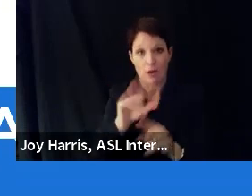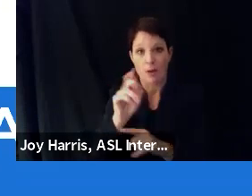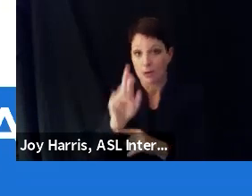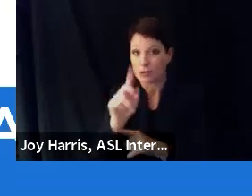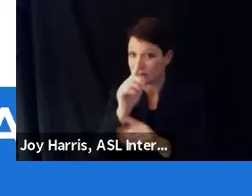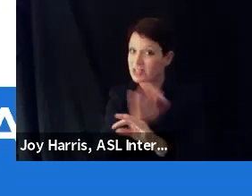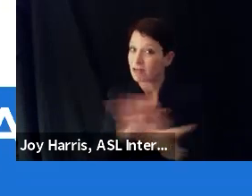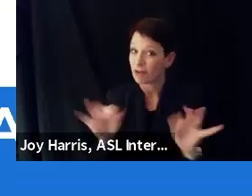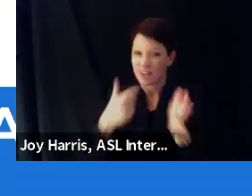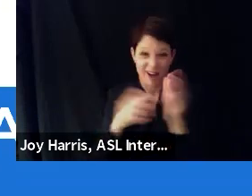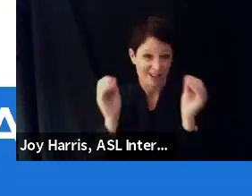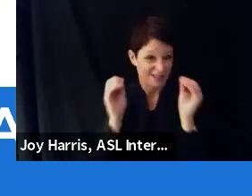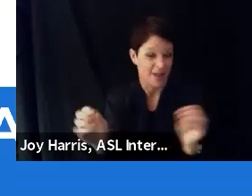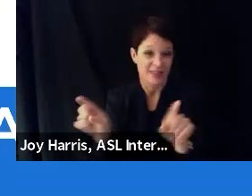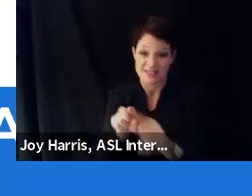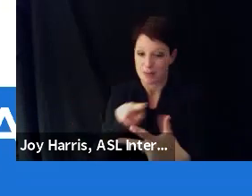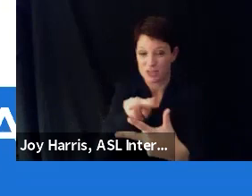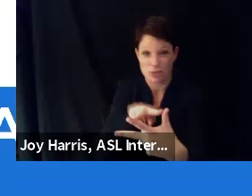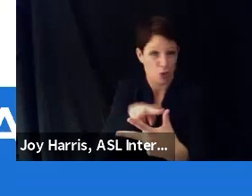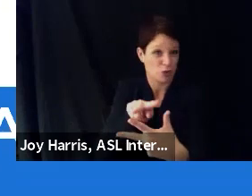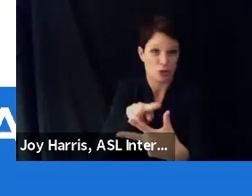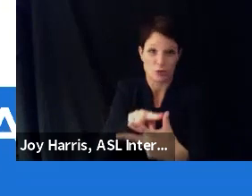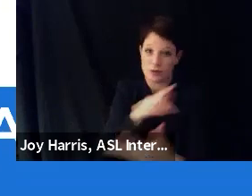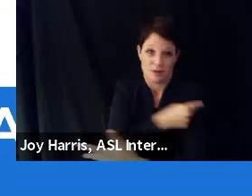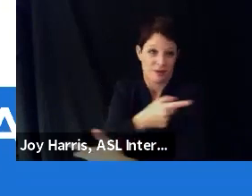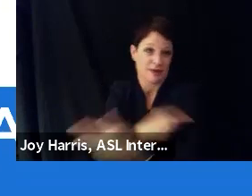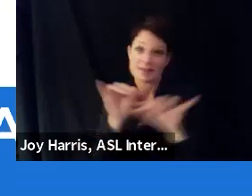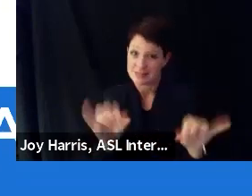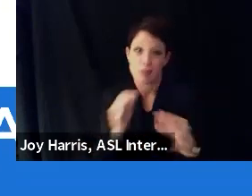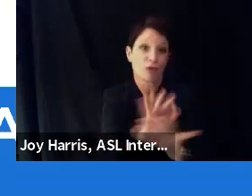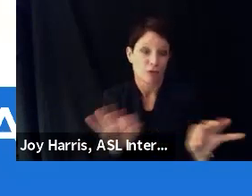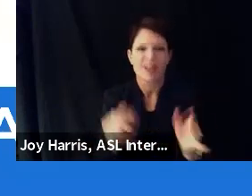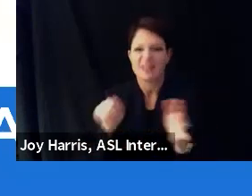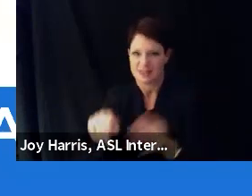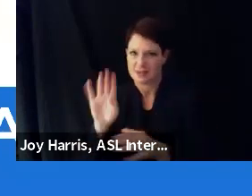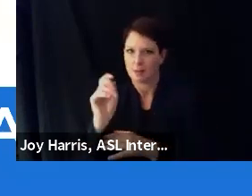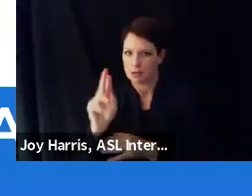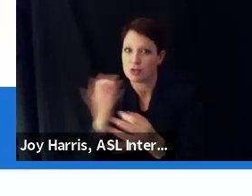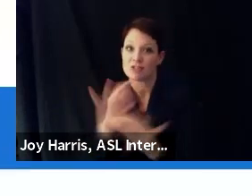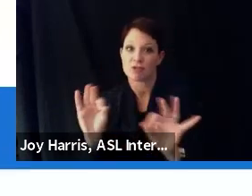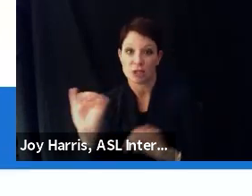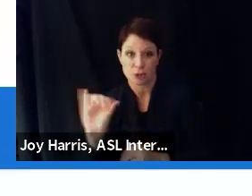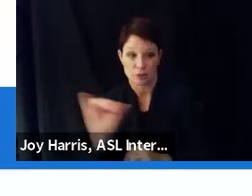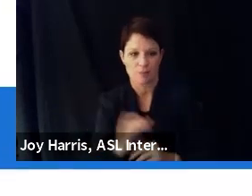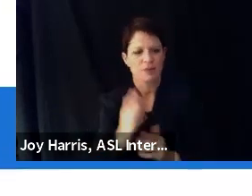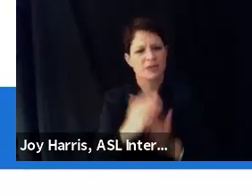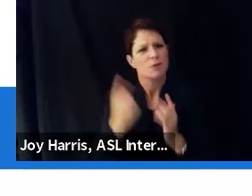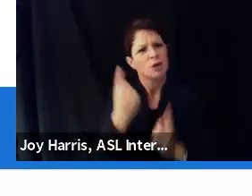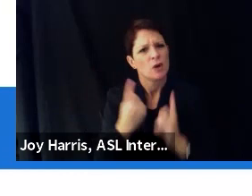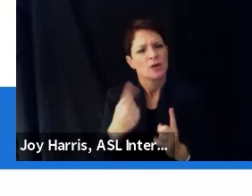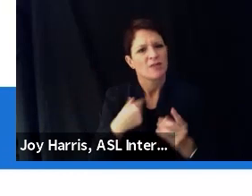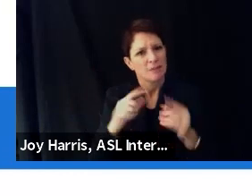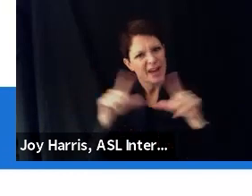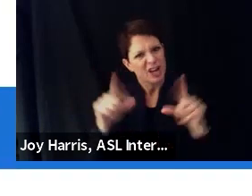way that the initial doses that you got were free. So some of you may be wondering what to do if you lost